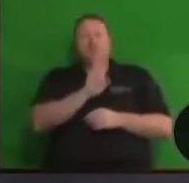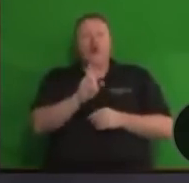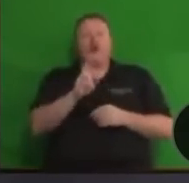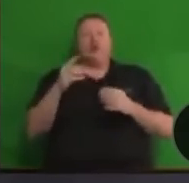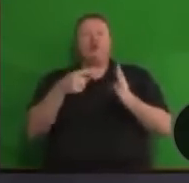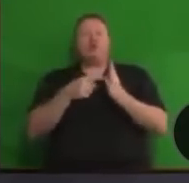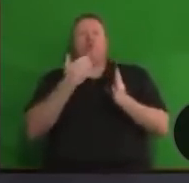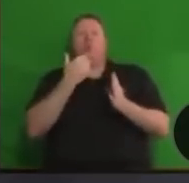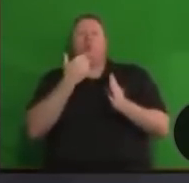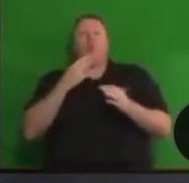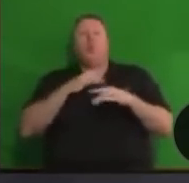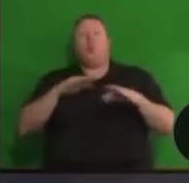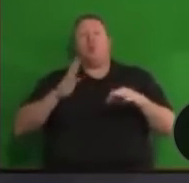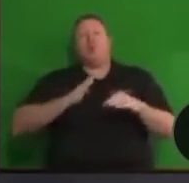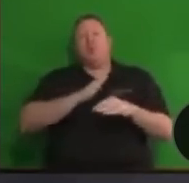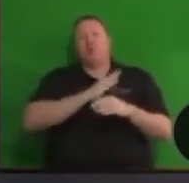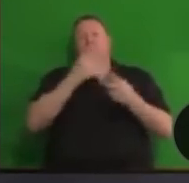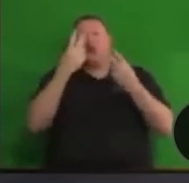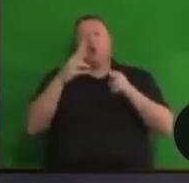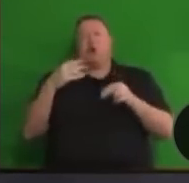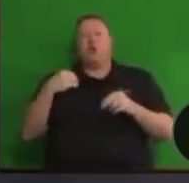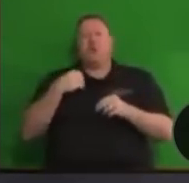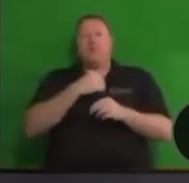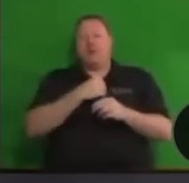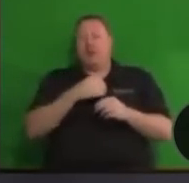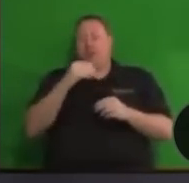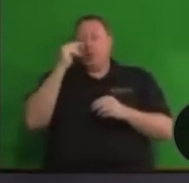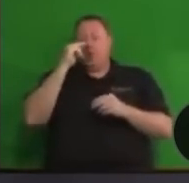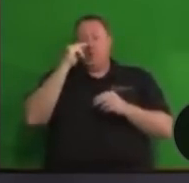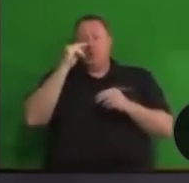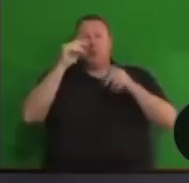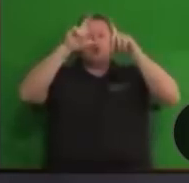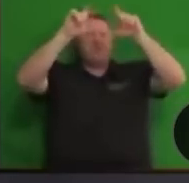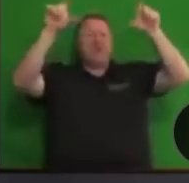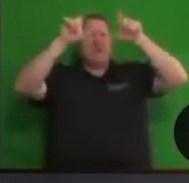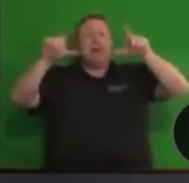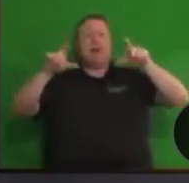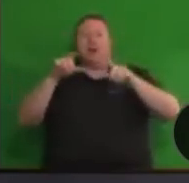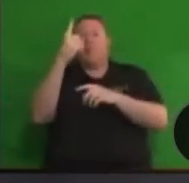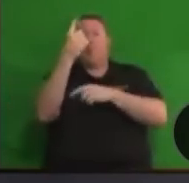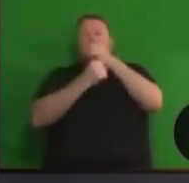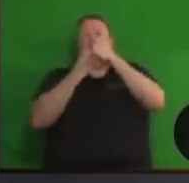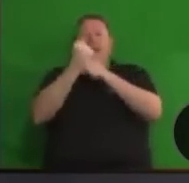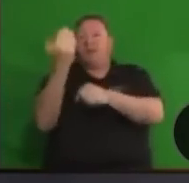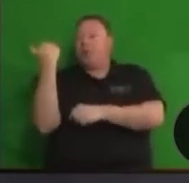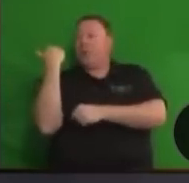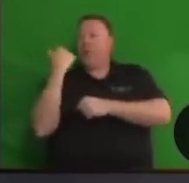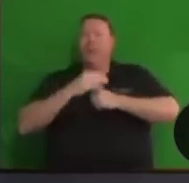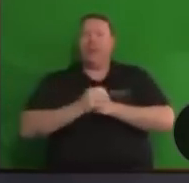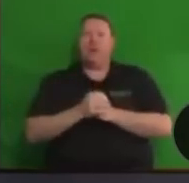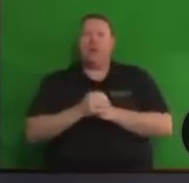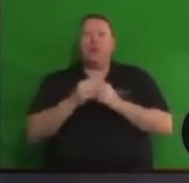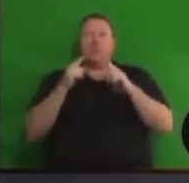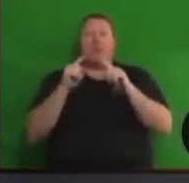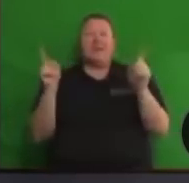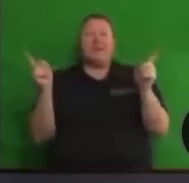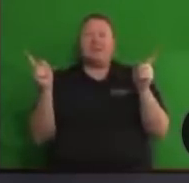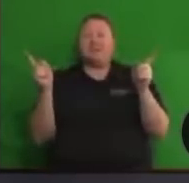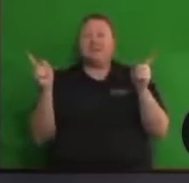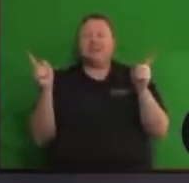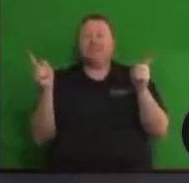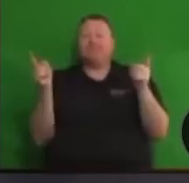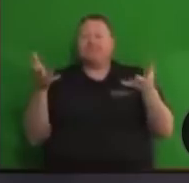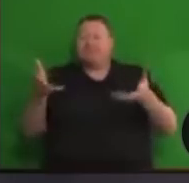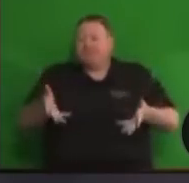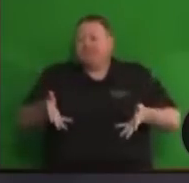Honourable members, these were the news headlines from a year ago, and yet here